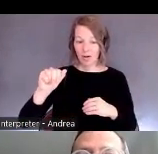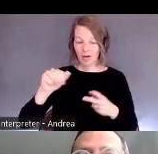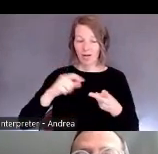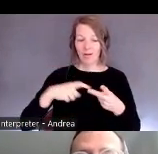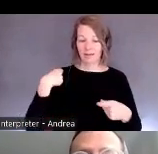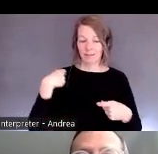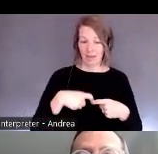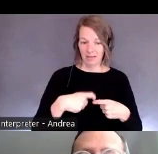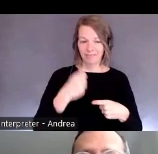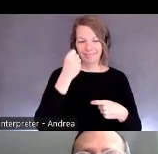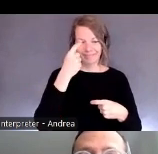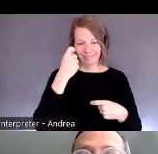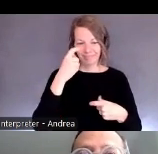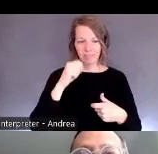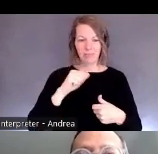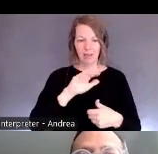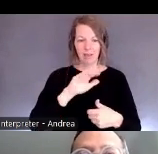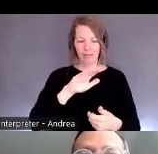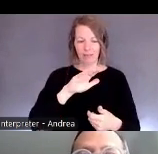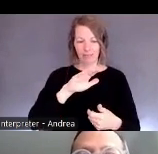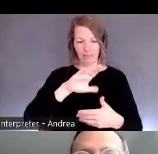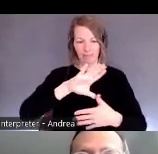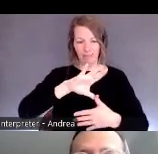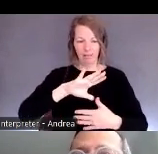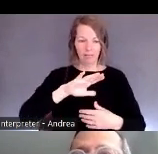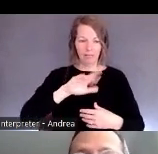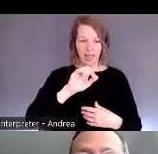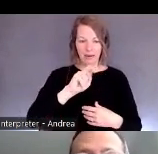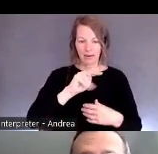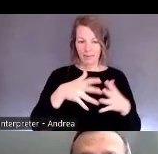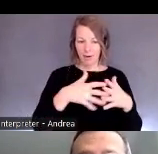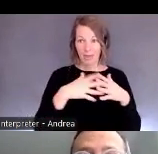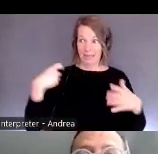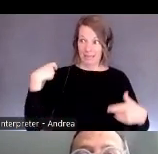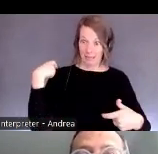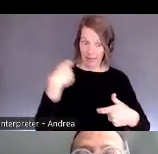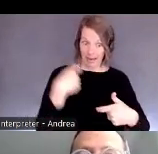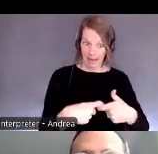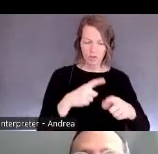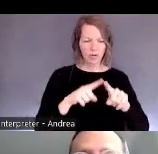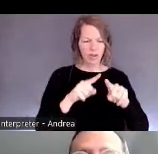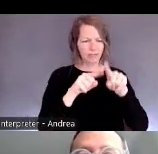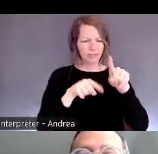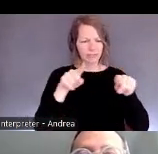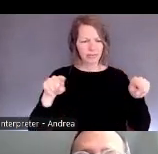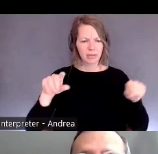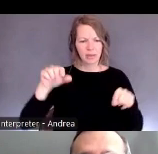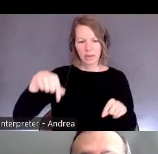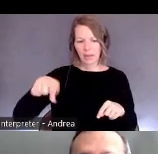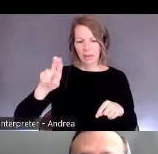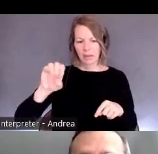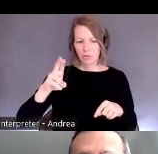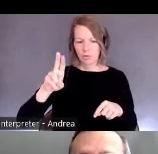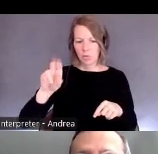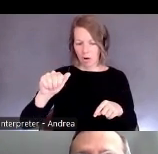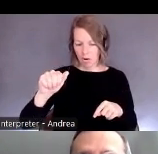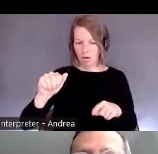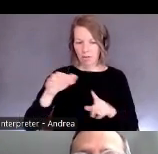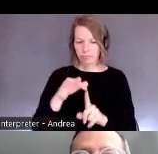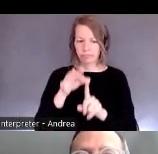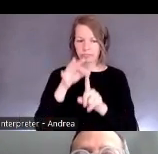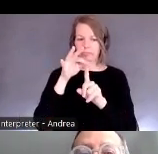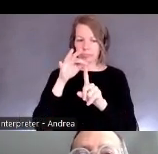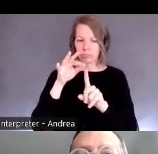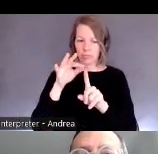knows that in Latin America, the main language is Spanish, but not everybody knows that Quechua is